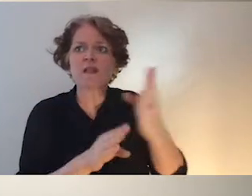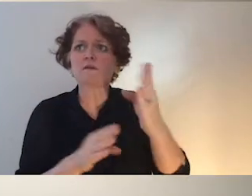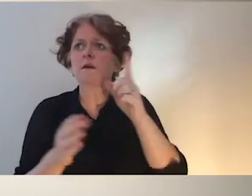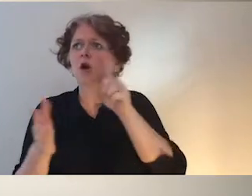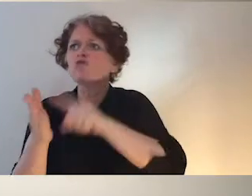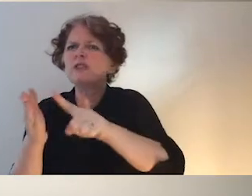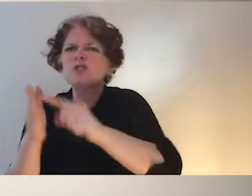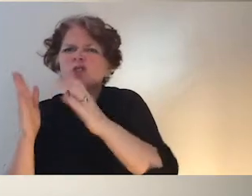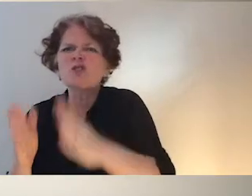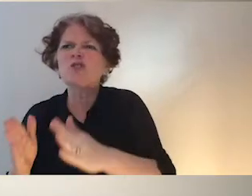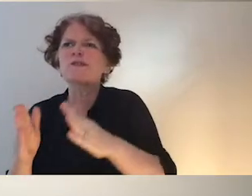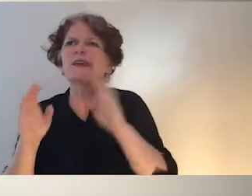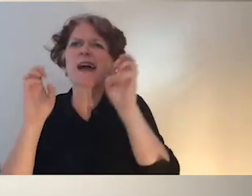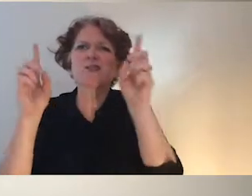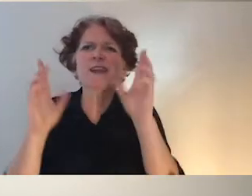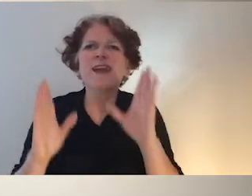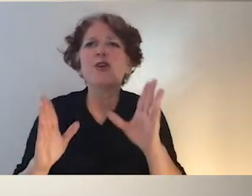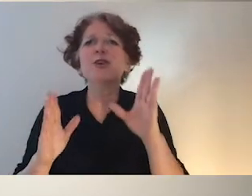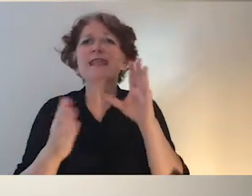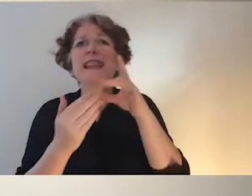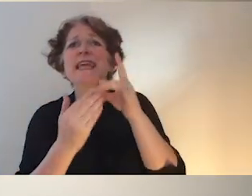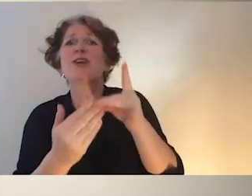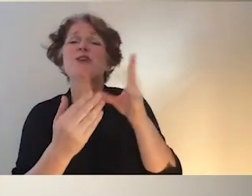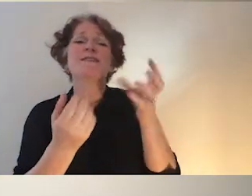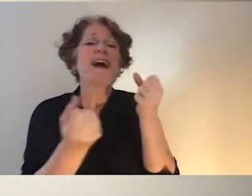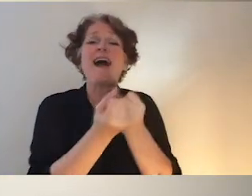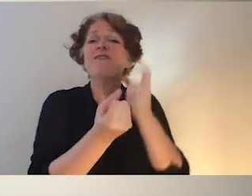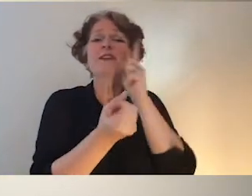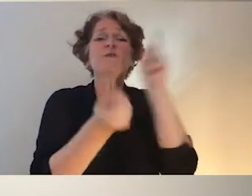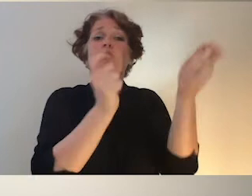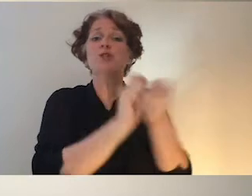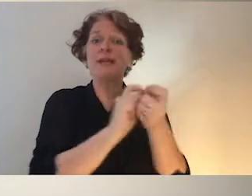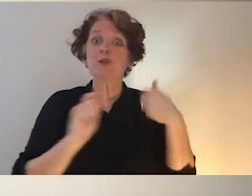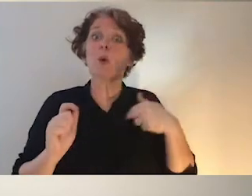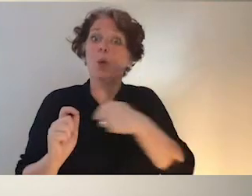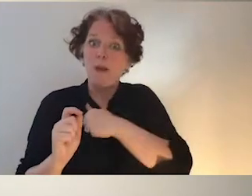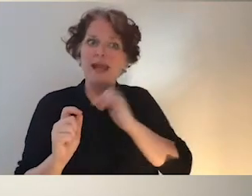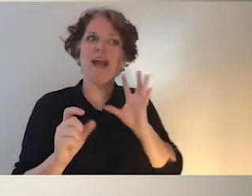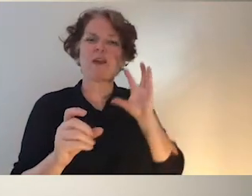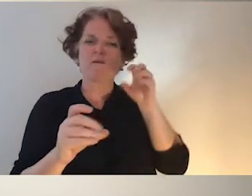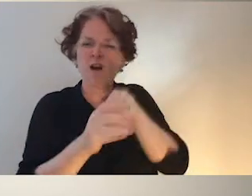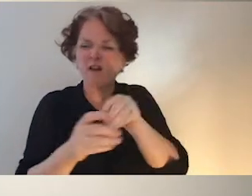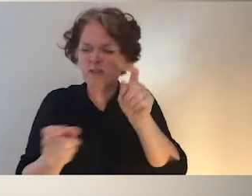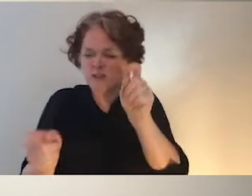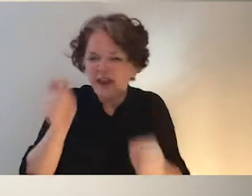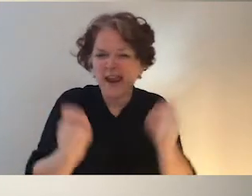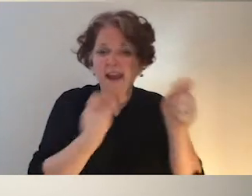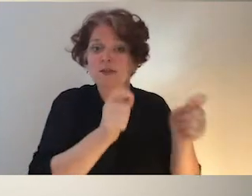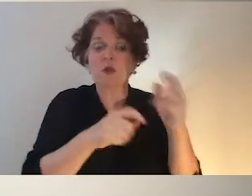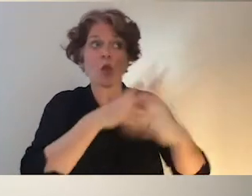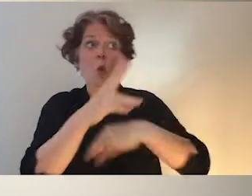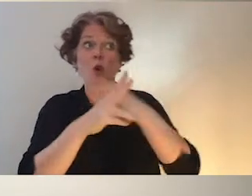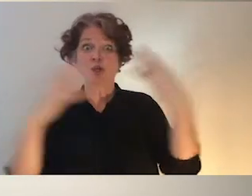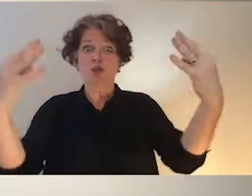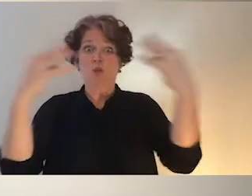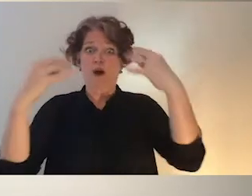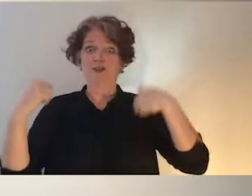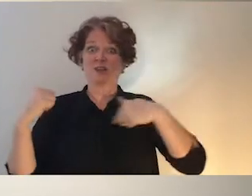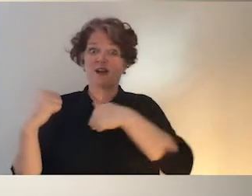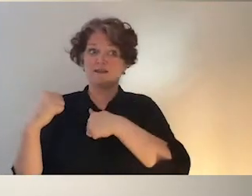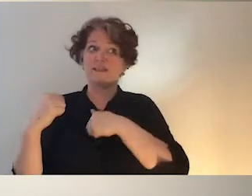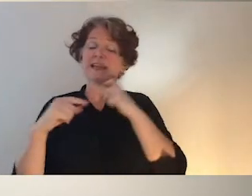researchers, educators, leaders, and advocates for change. The world will be watching and depending on us to accomplish great